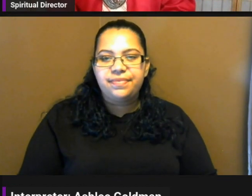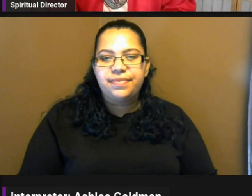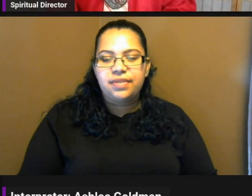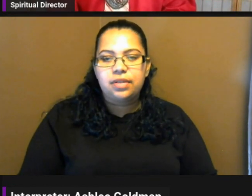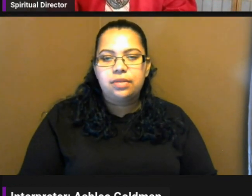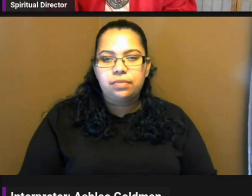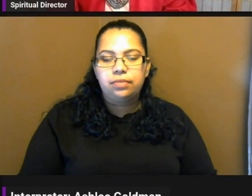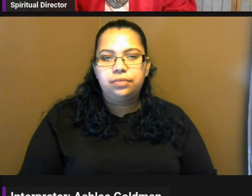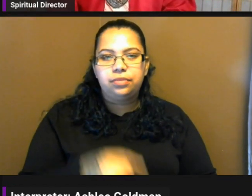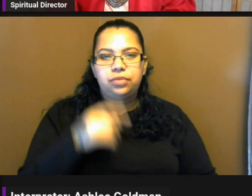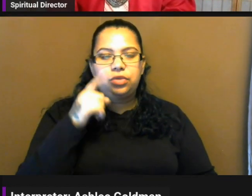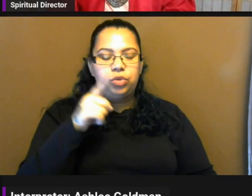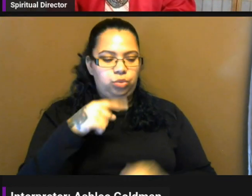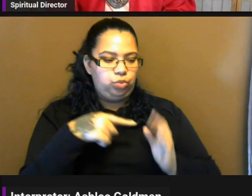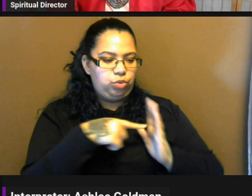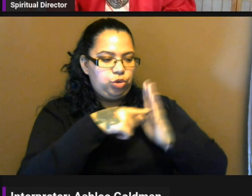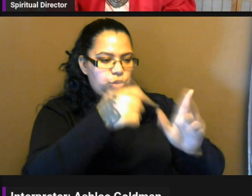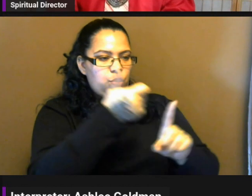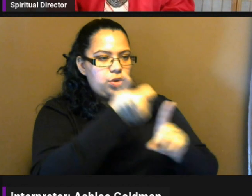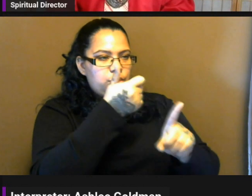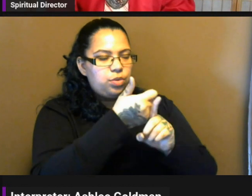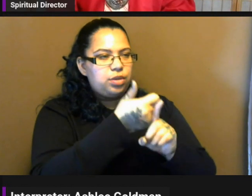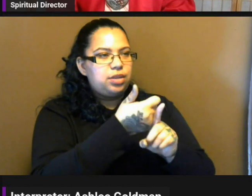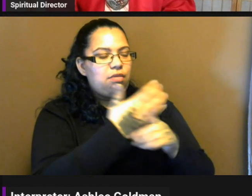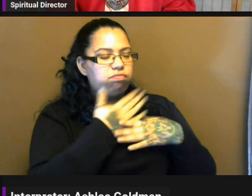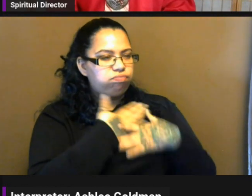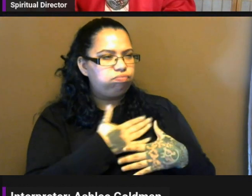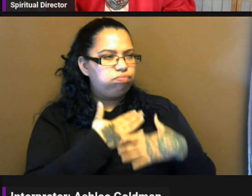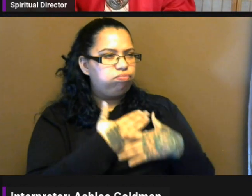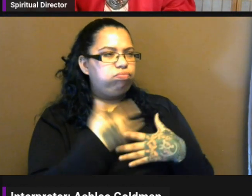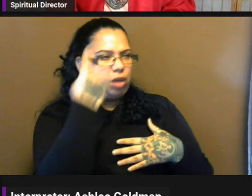does showing yourself gratitude look like?